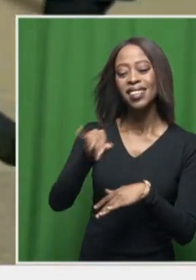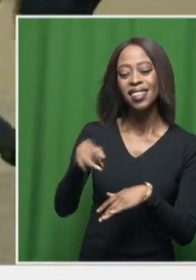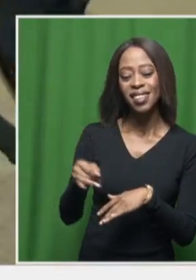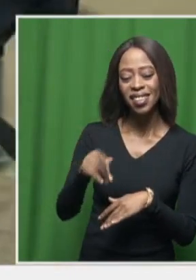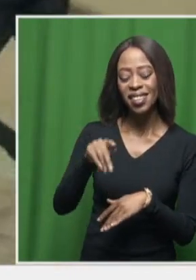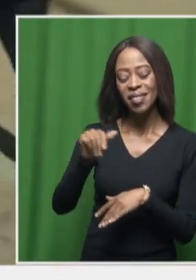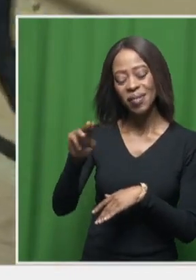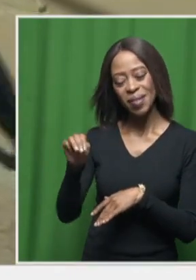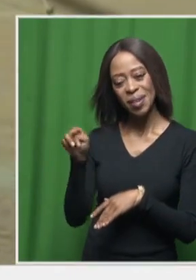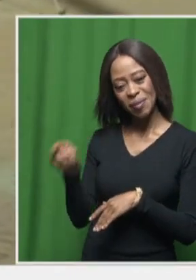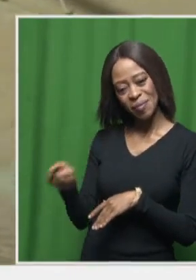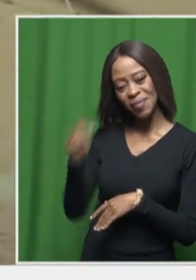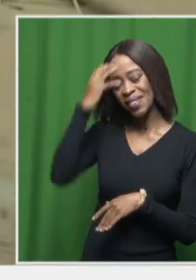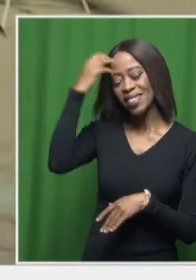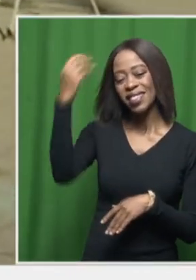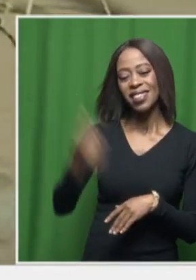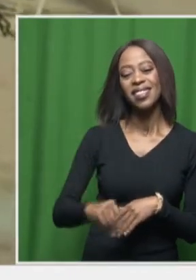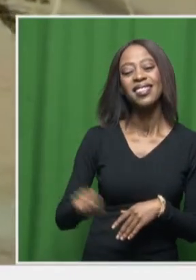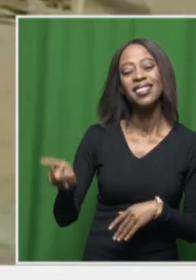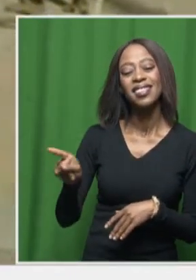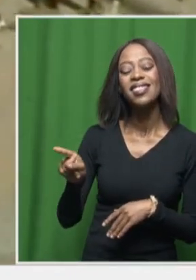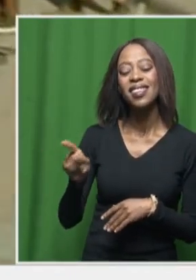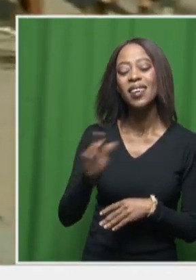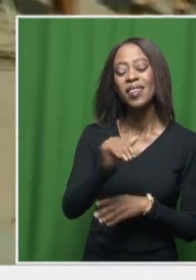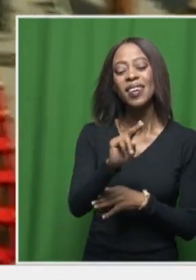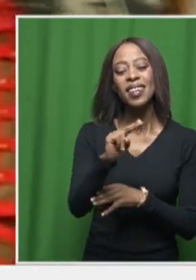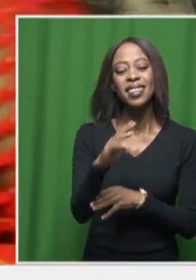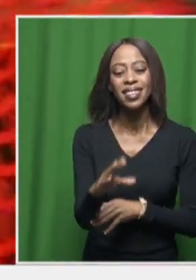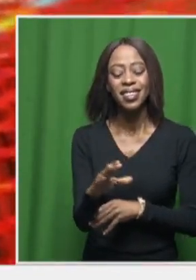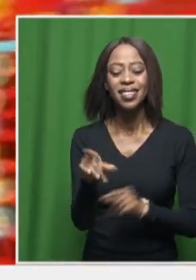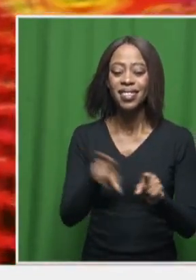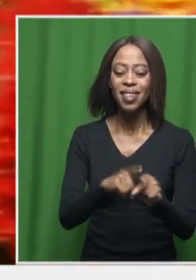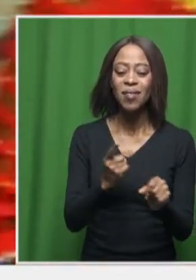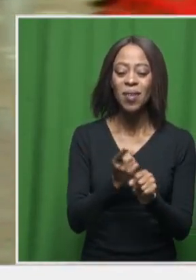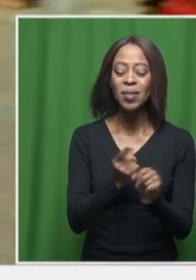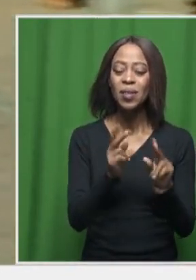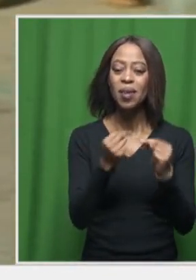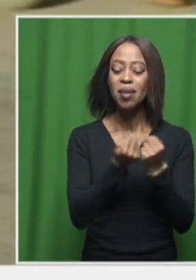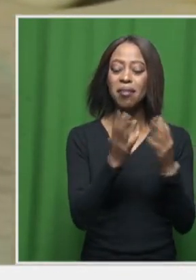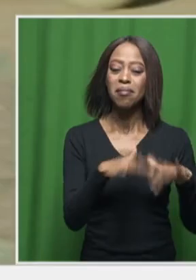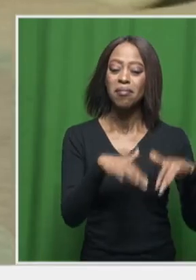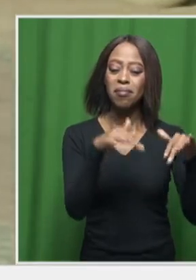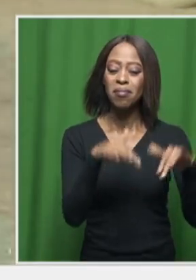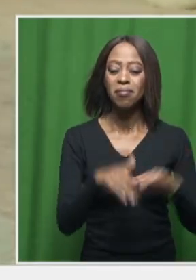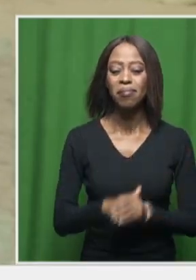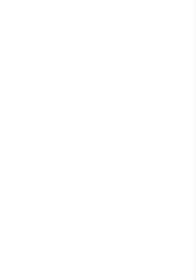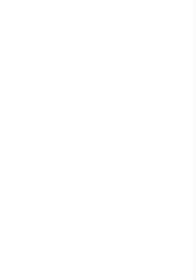Pemza, the Chief Whip of the Majority Party and the National Assembly.